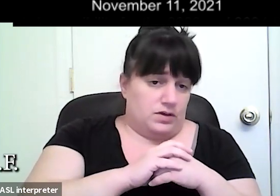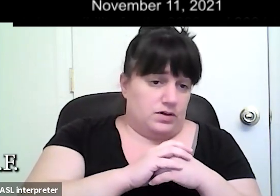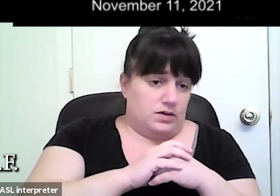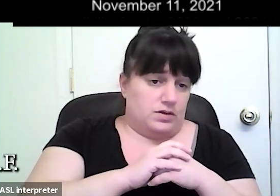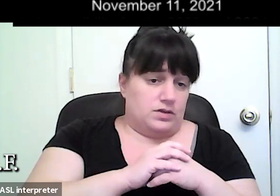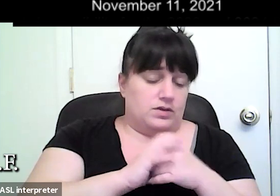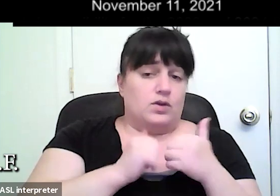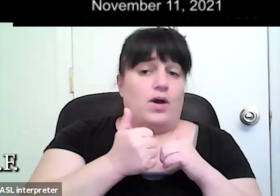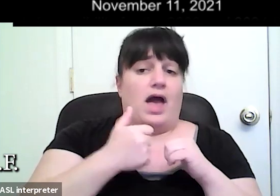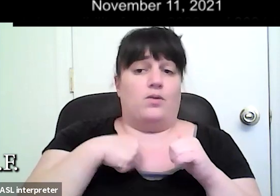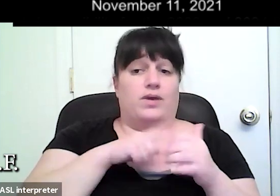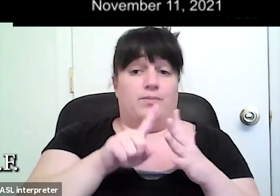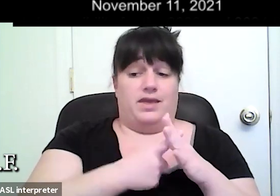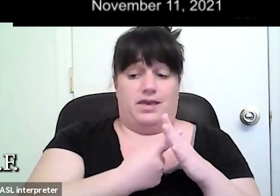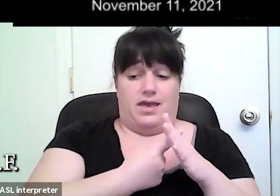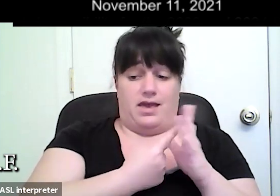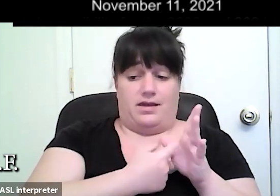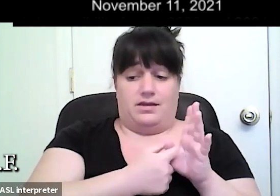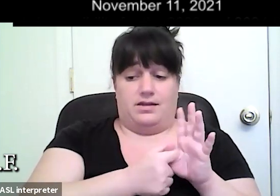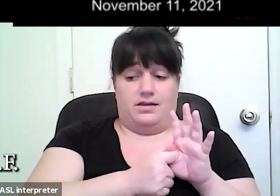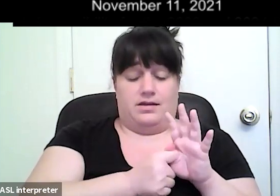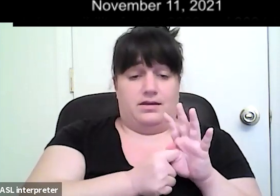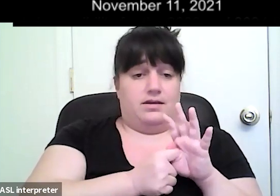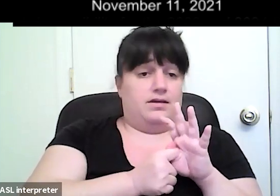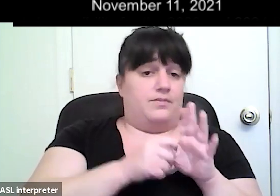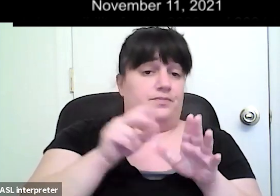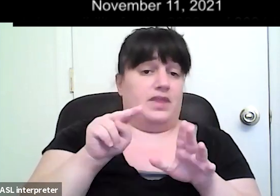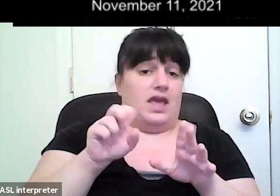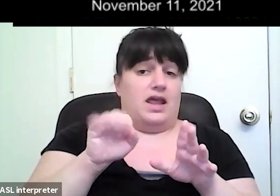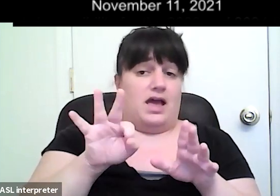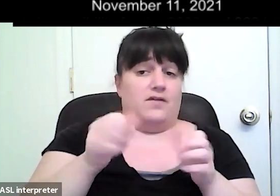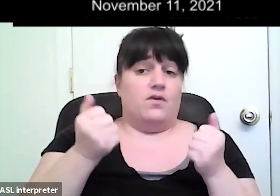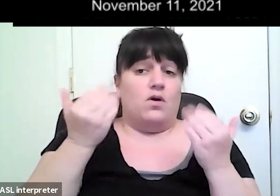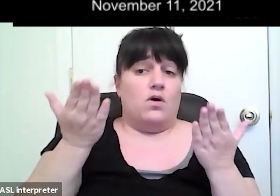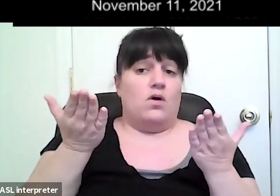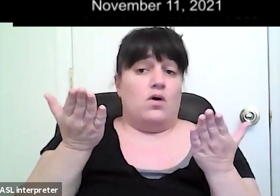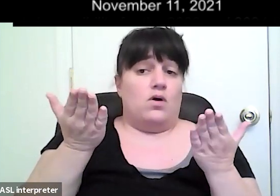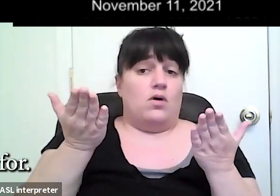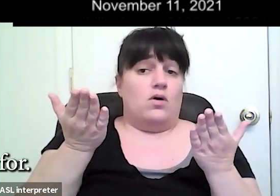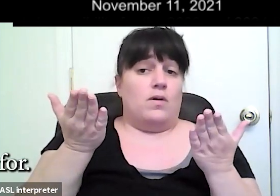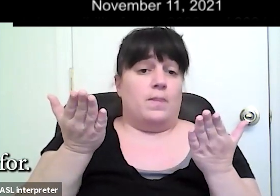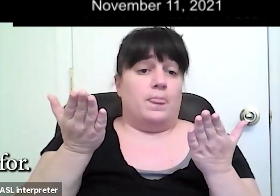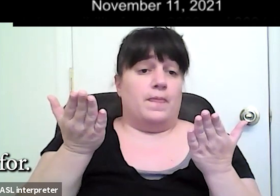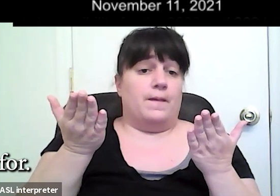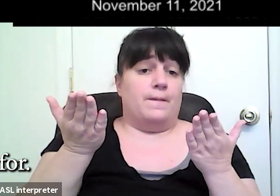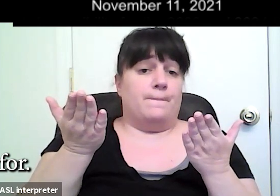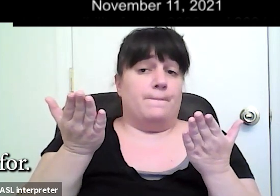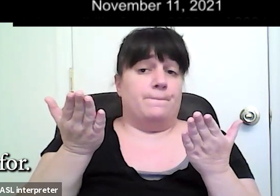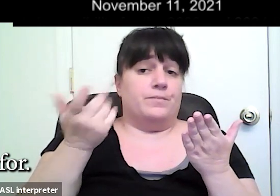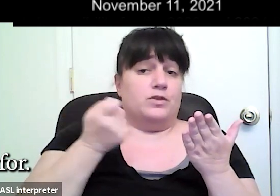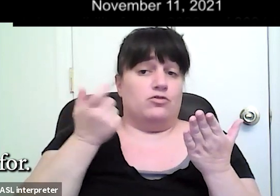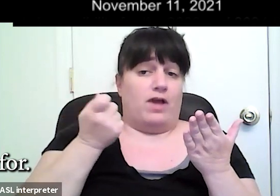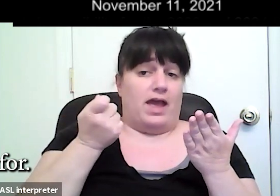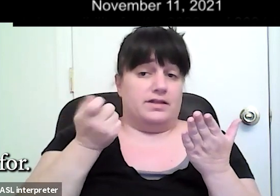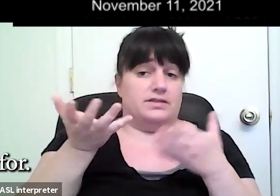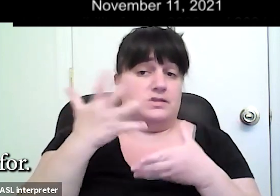how we began this work is NSF offers, NSF includes grants, which